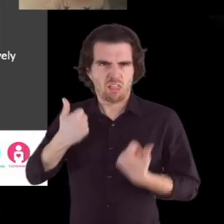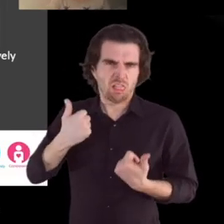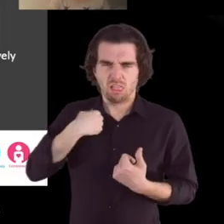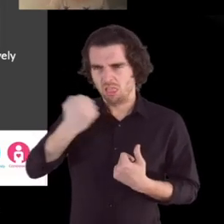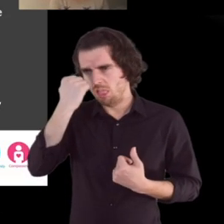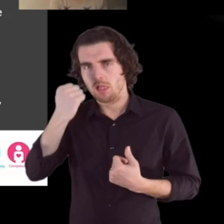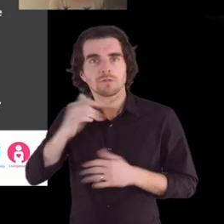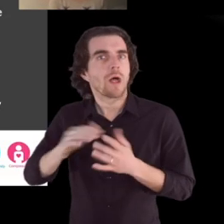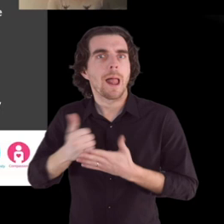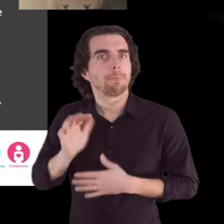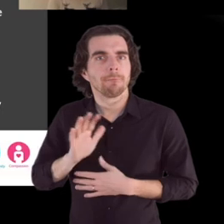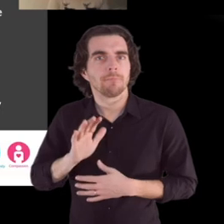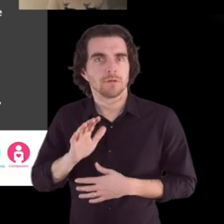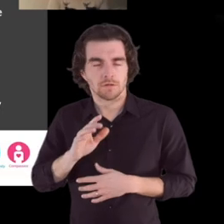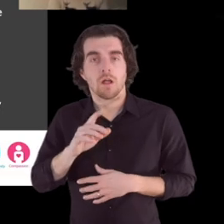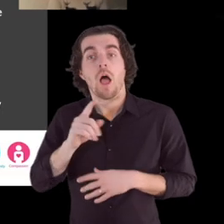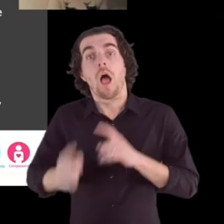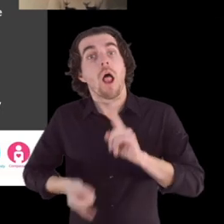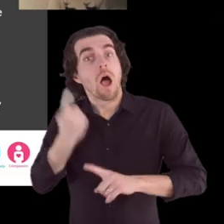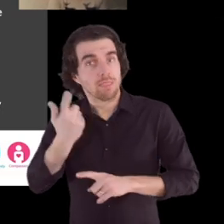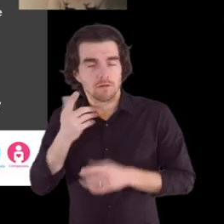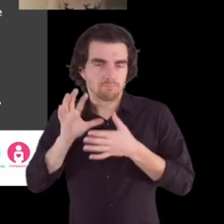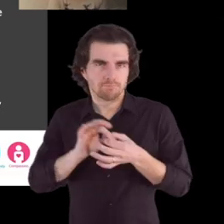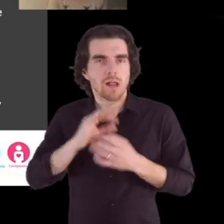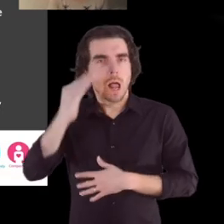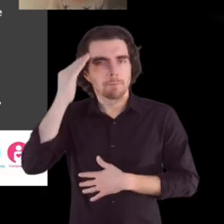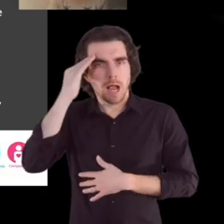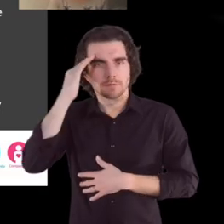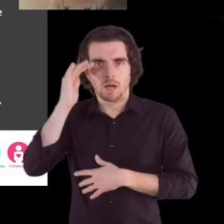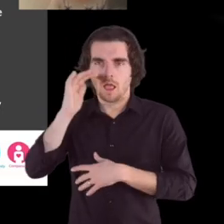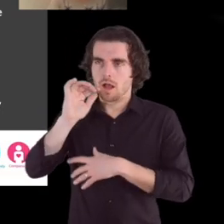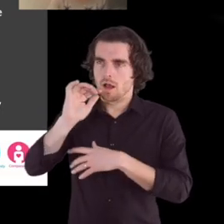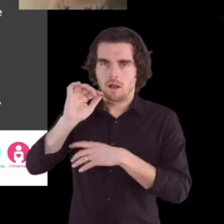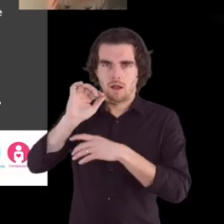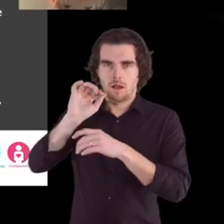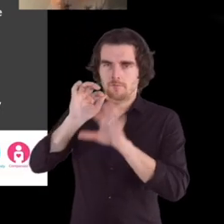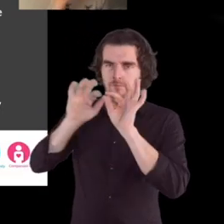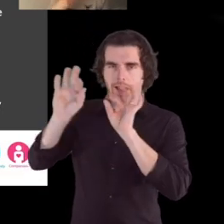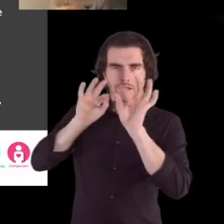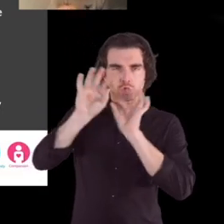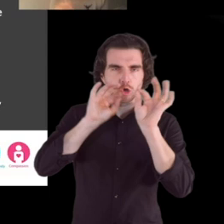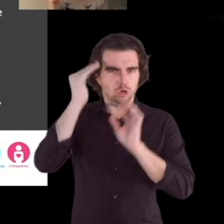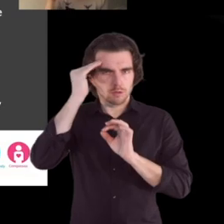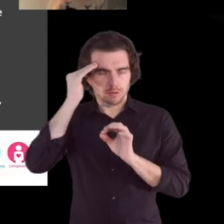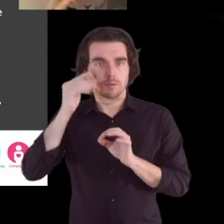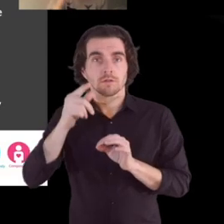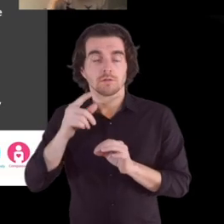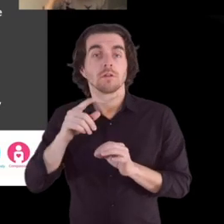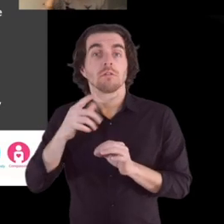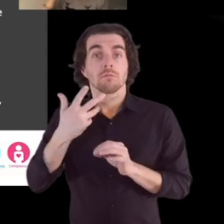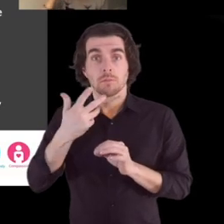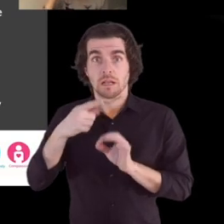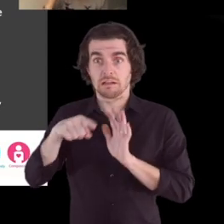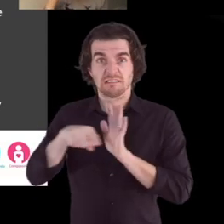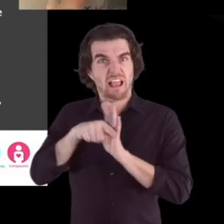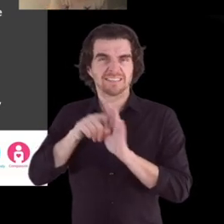unhelpful. Another one is the mental filter. So that's when we notice, it's nearly like having a pair of